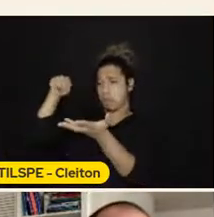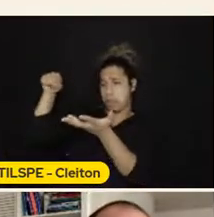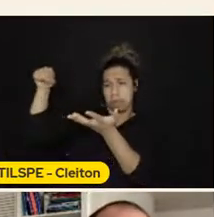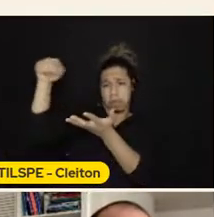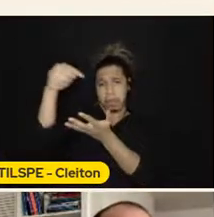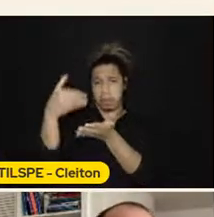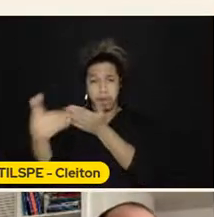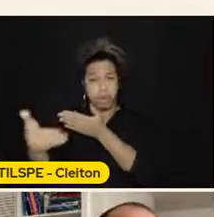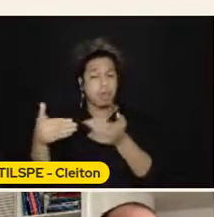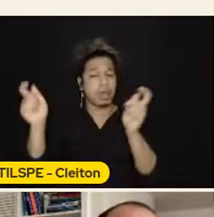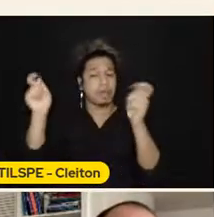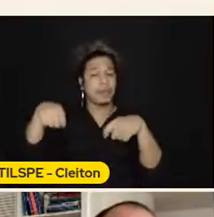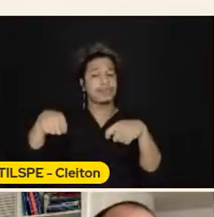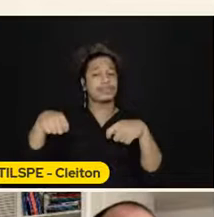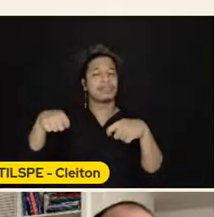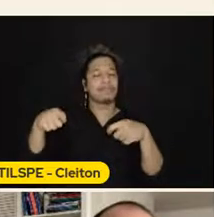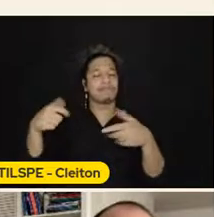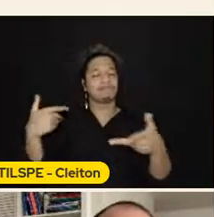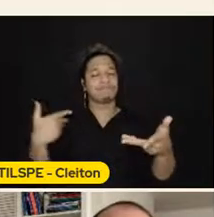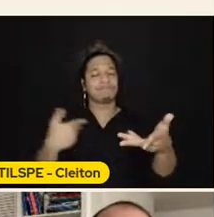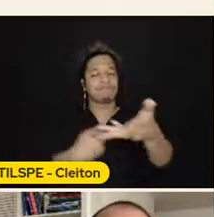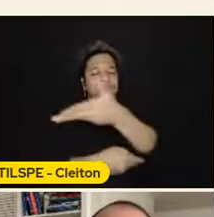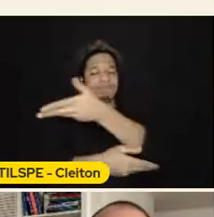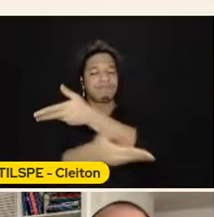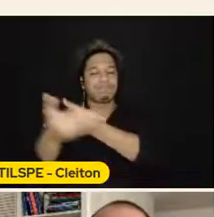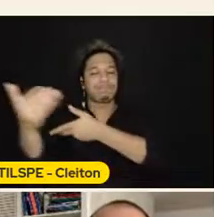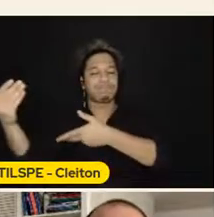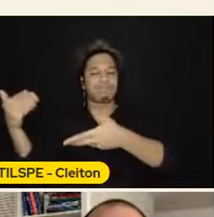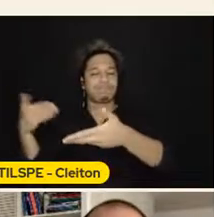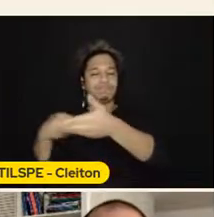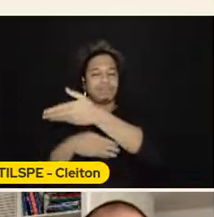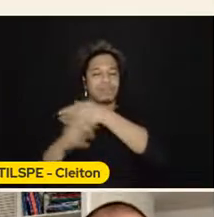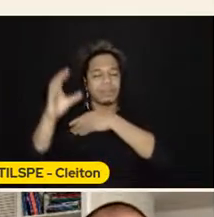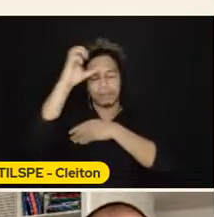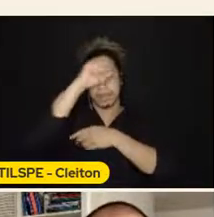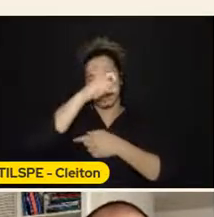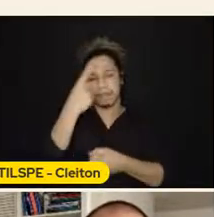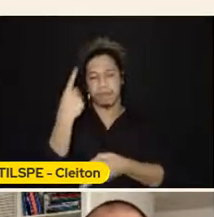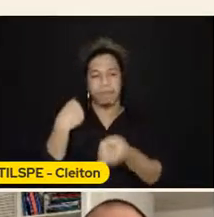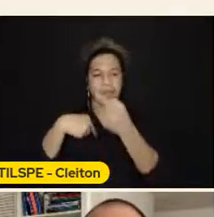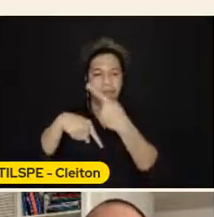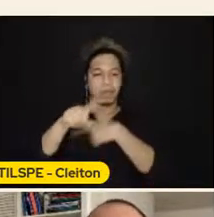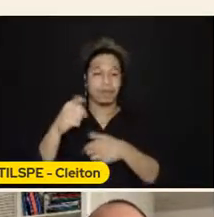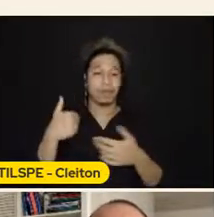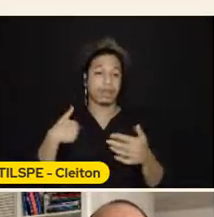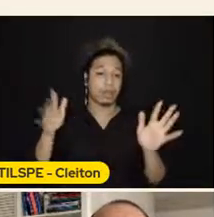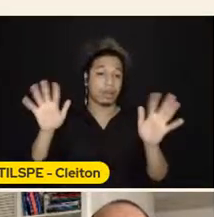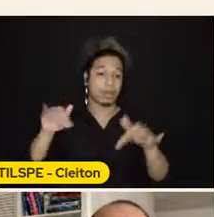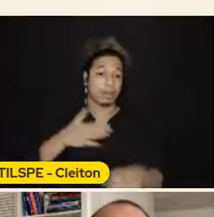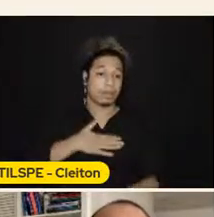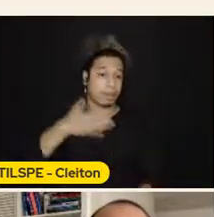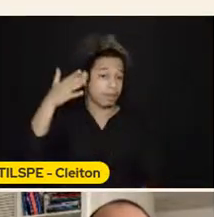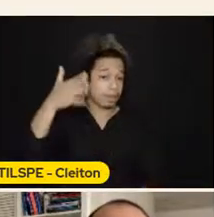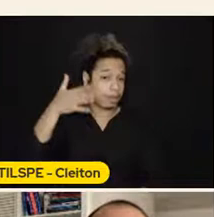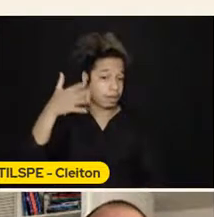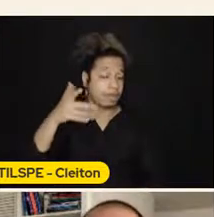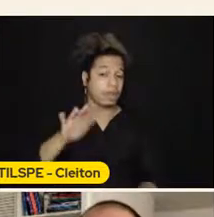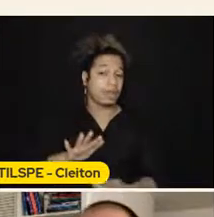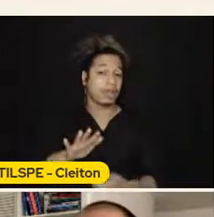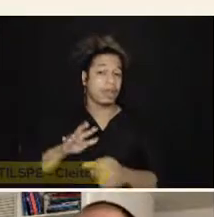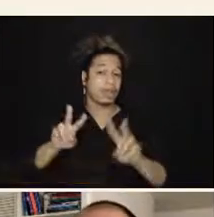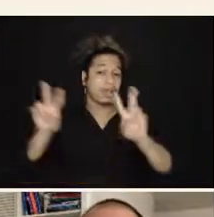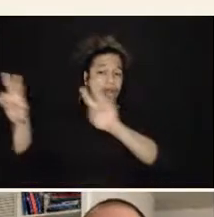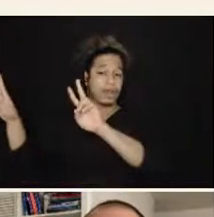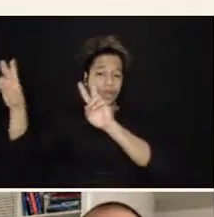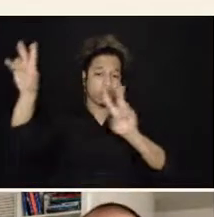the table and they can be part of the conversation. I'd like to end my presentation here today by quoting Chimamanda